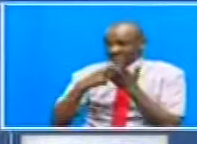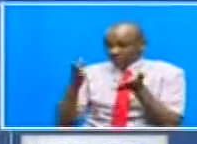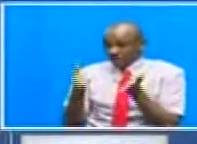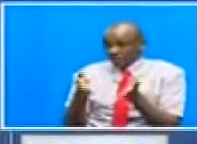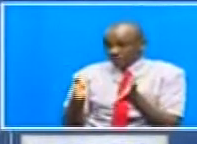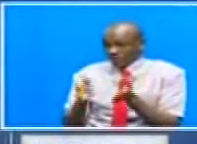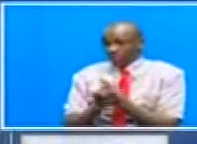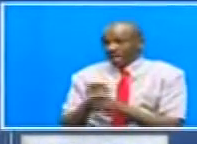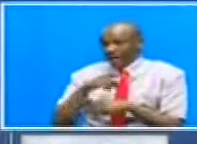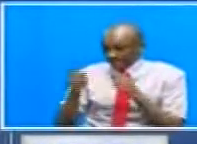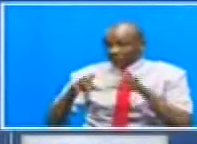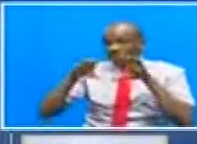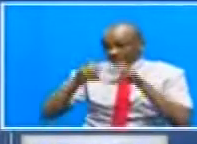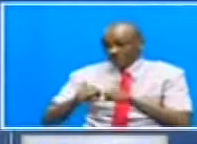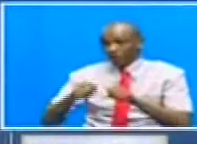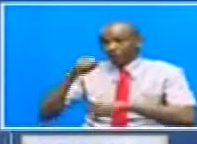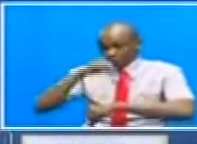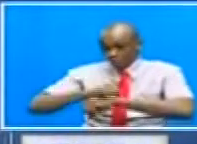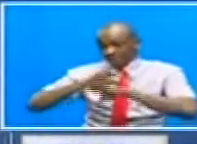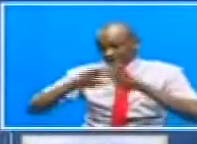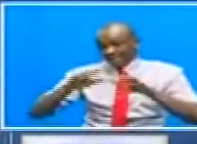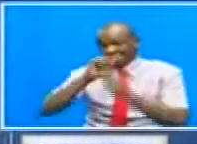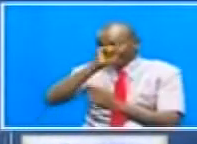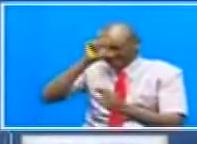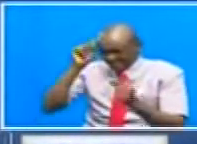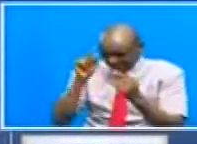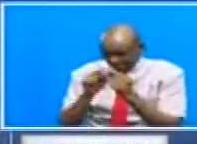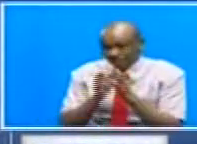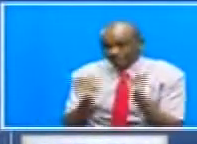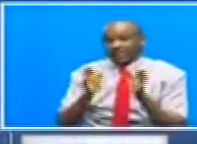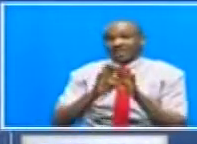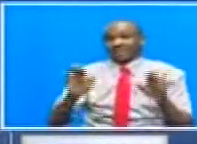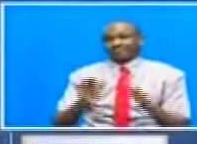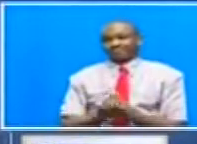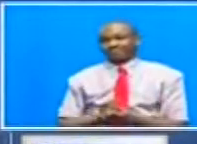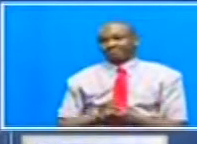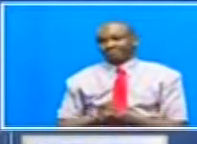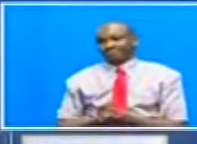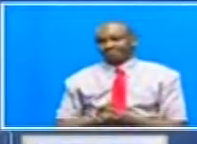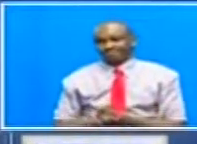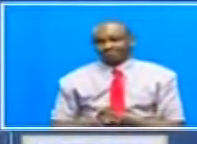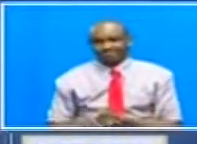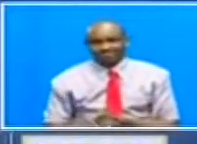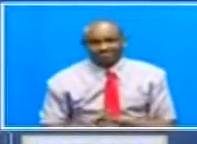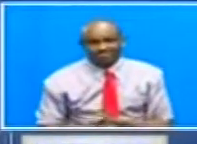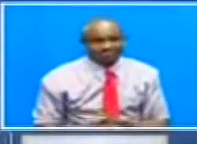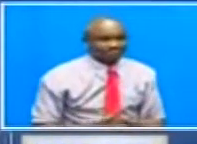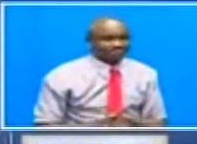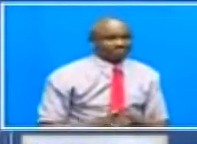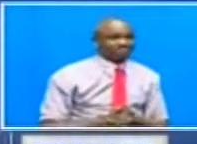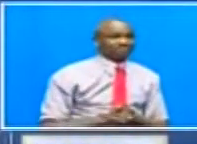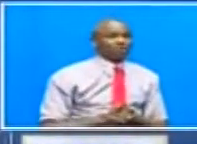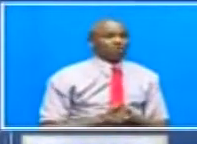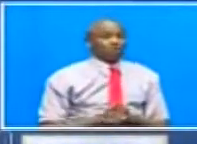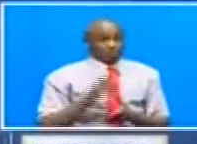now on the grabbing of school land, specifically public lands? Yeah. So I think there are a couple of things. First is, I think there are parts